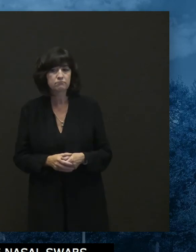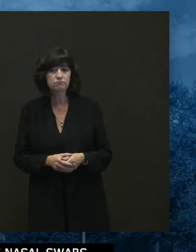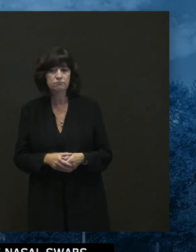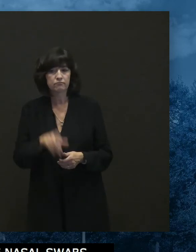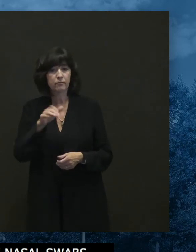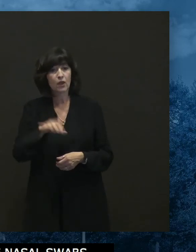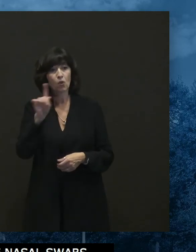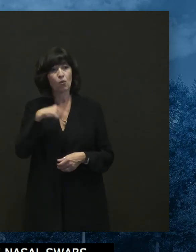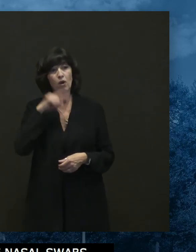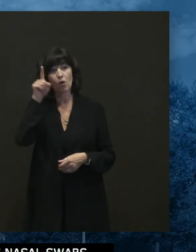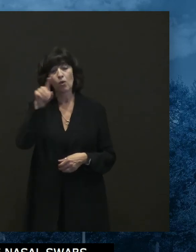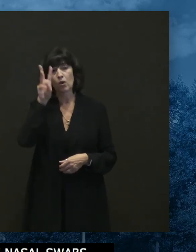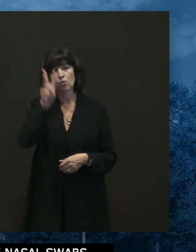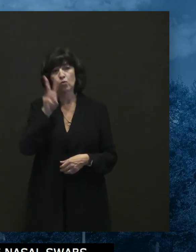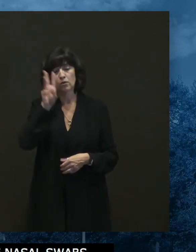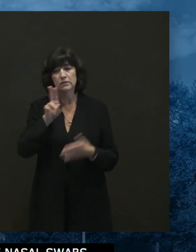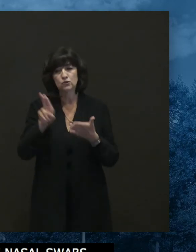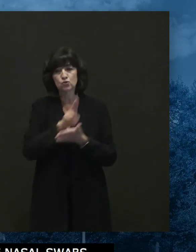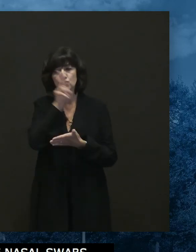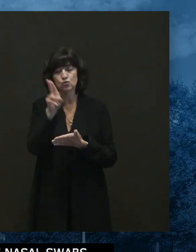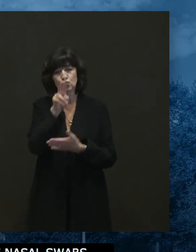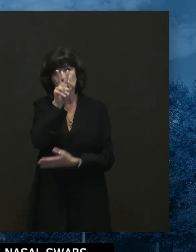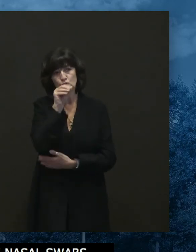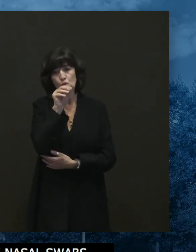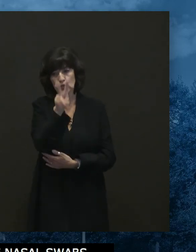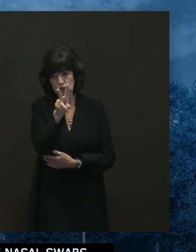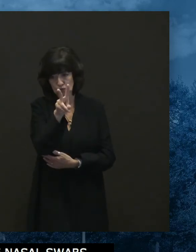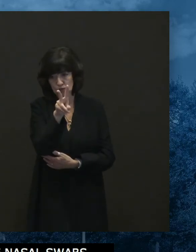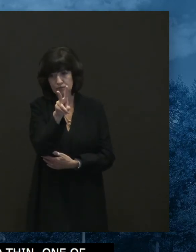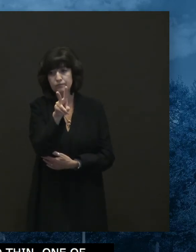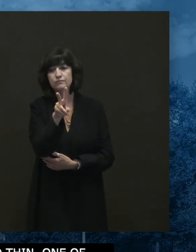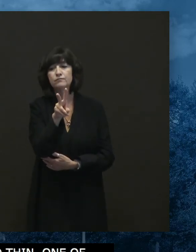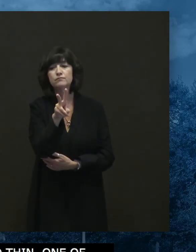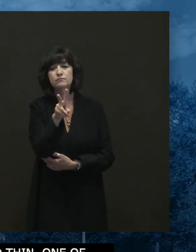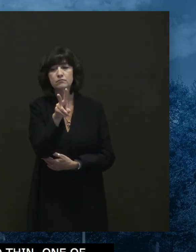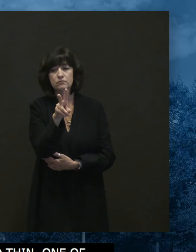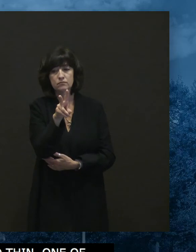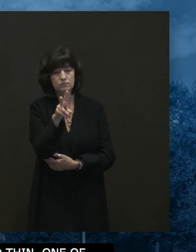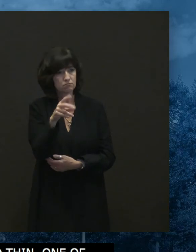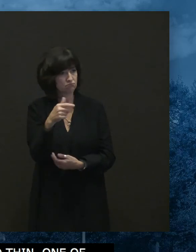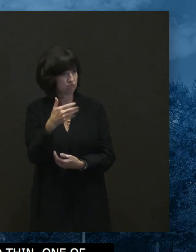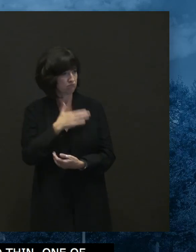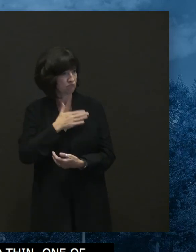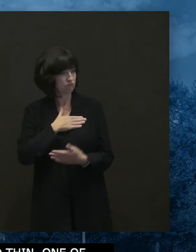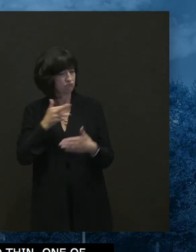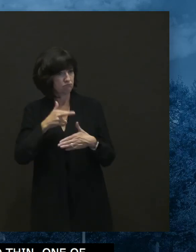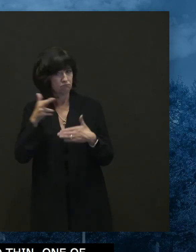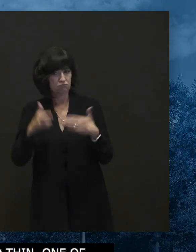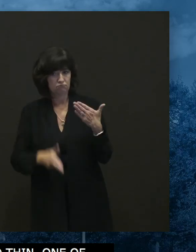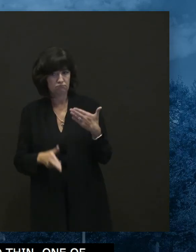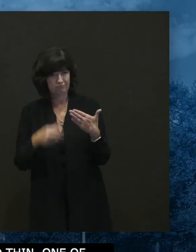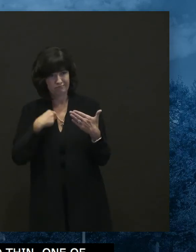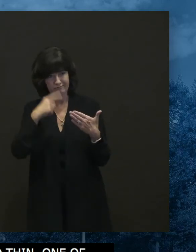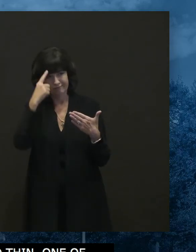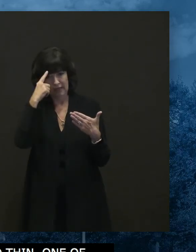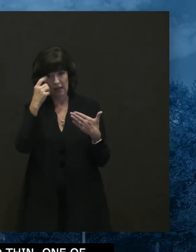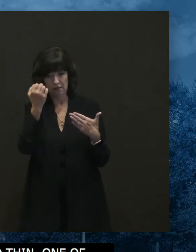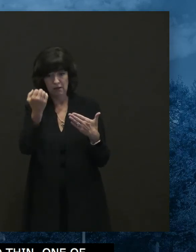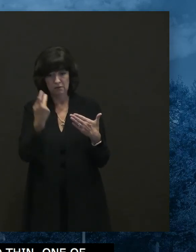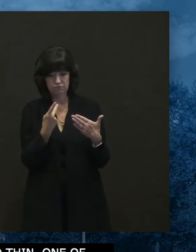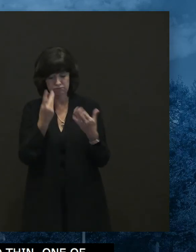Wilmington University, up on 202. Got my results back in I want to say a day and a